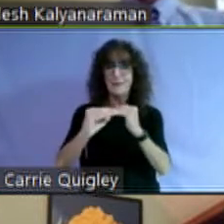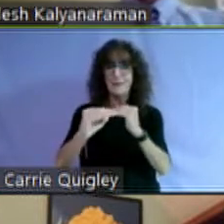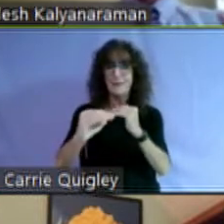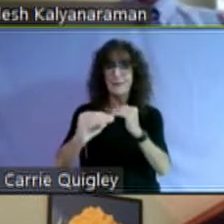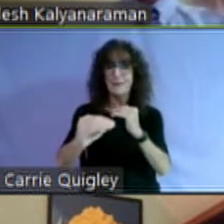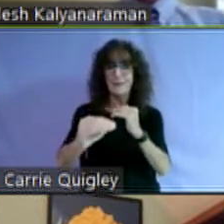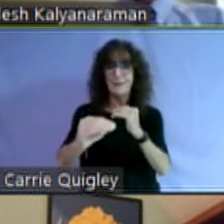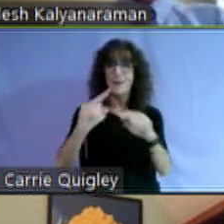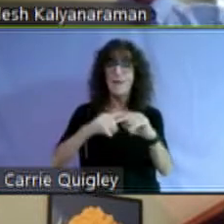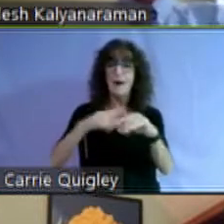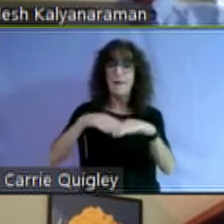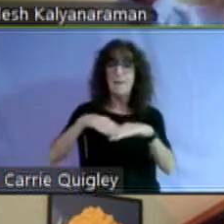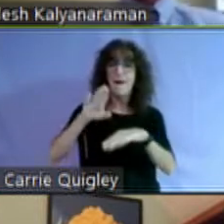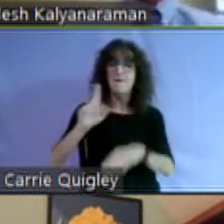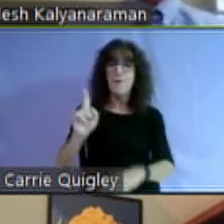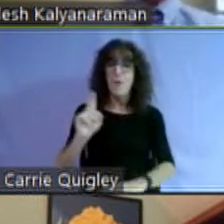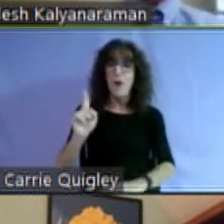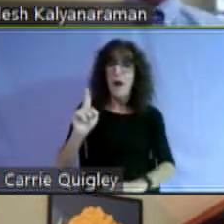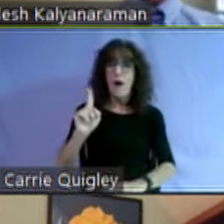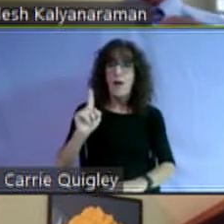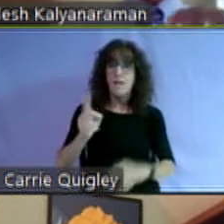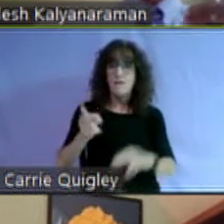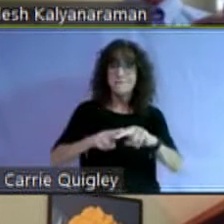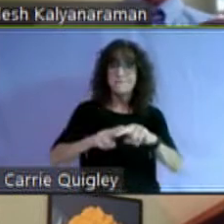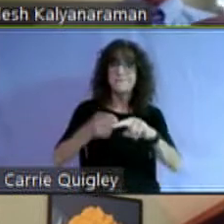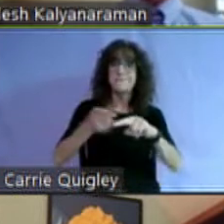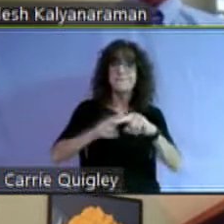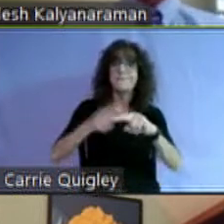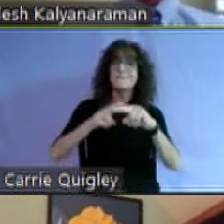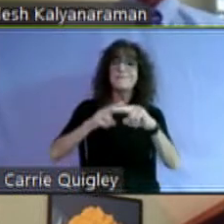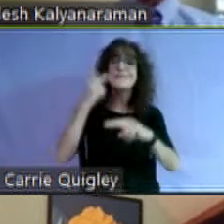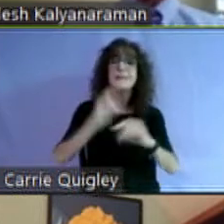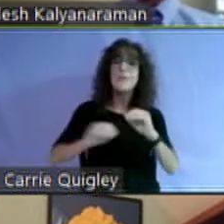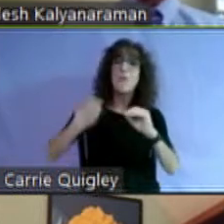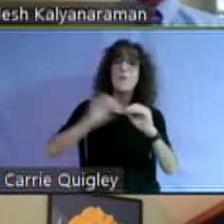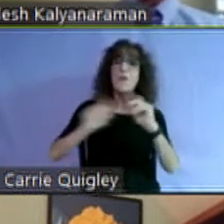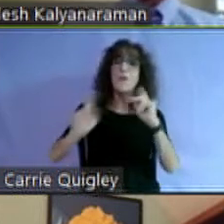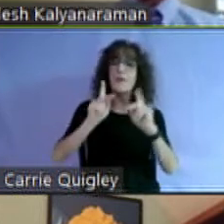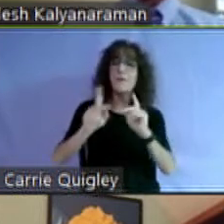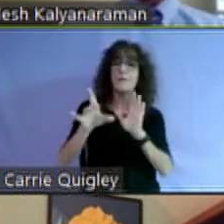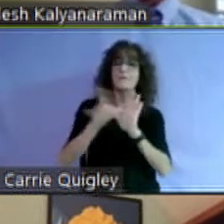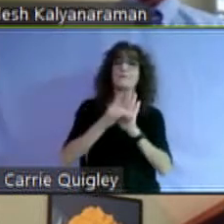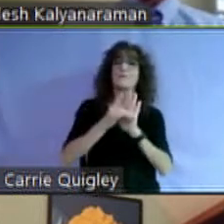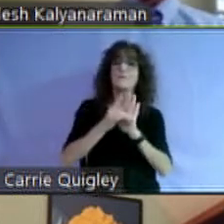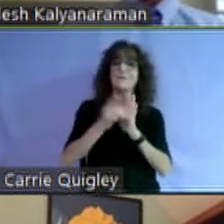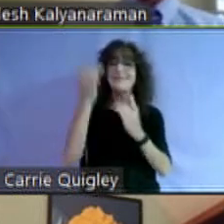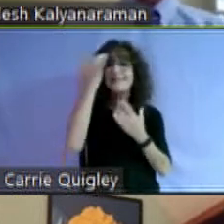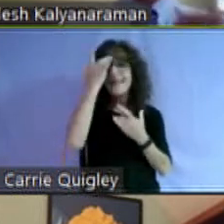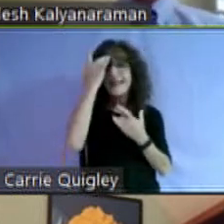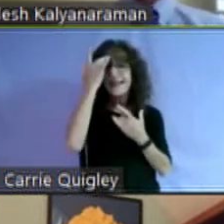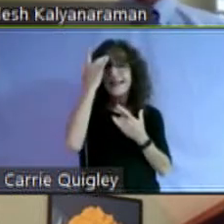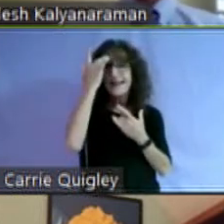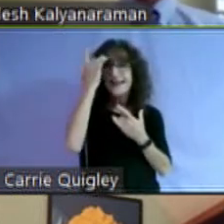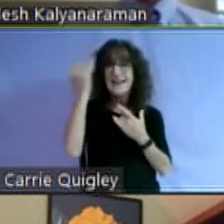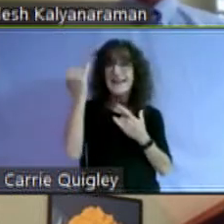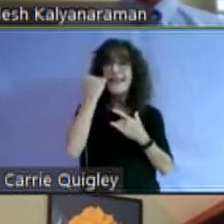goes above 1 and goes higher and higher, you'll see more and more people getting sick each day. If that goes under 1 and goes